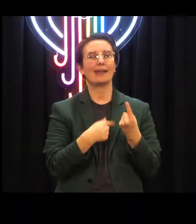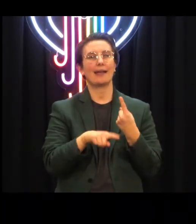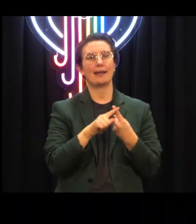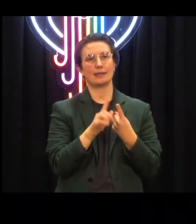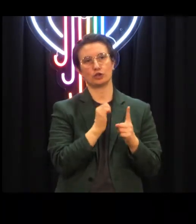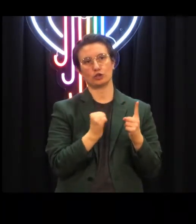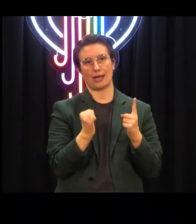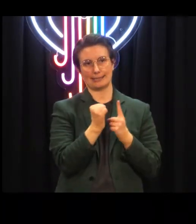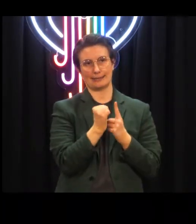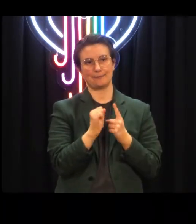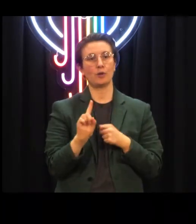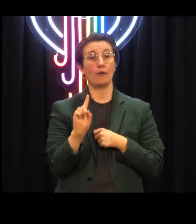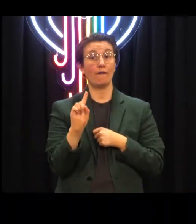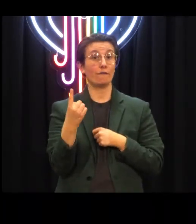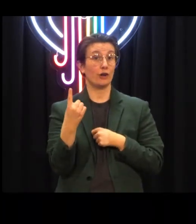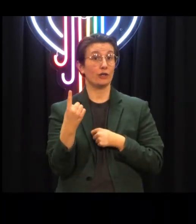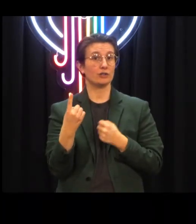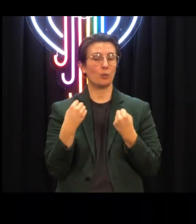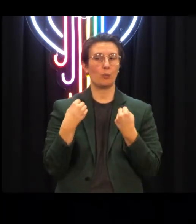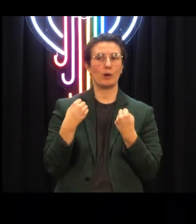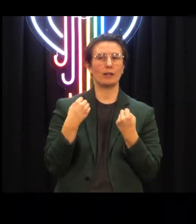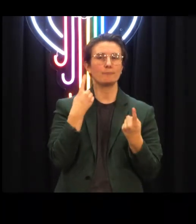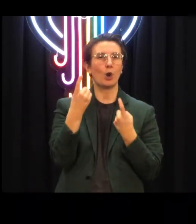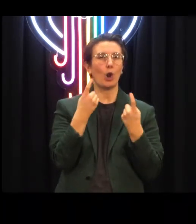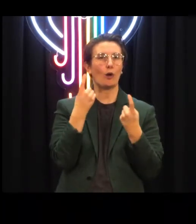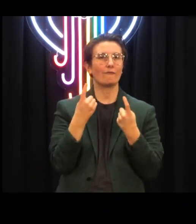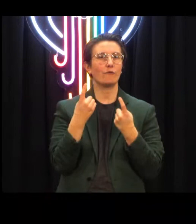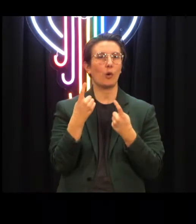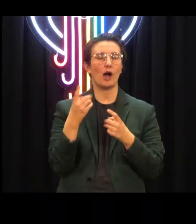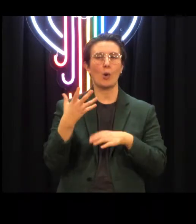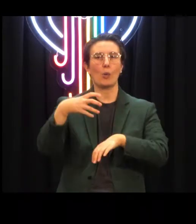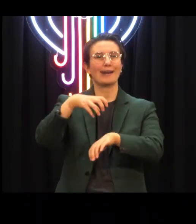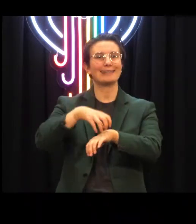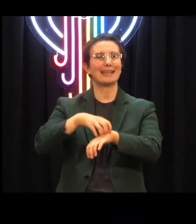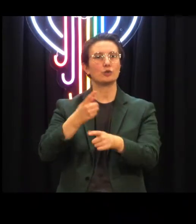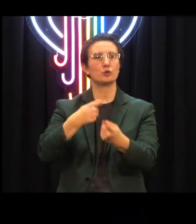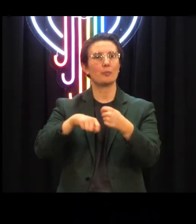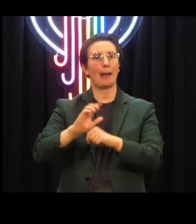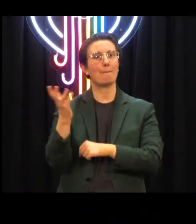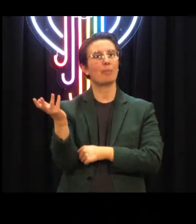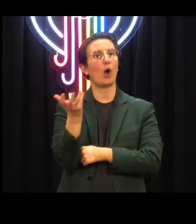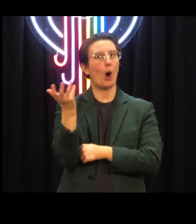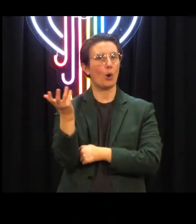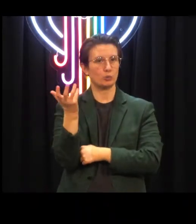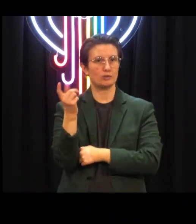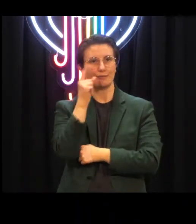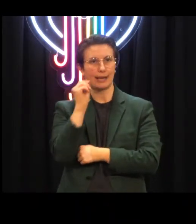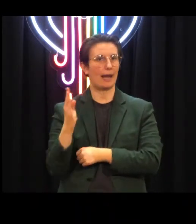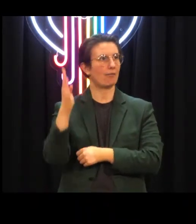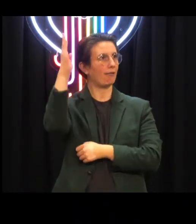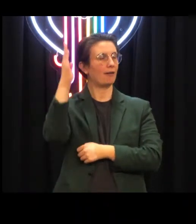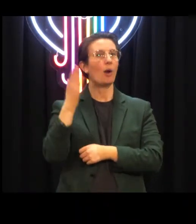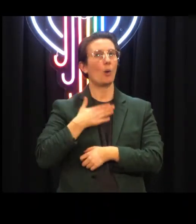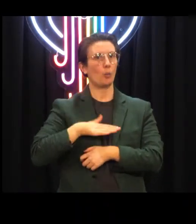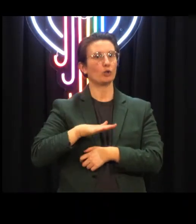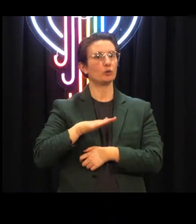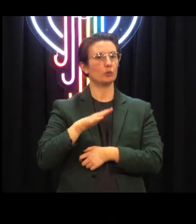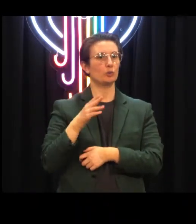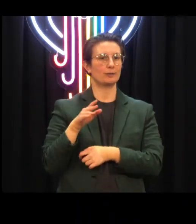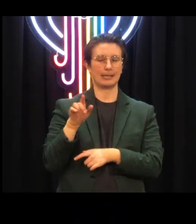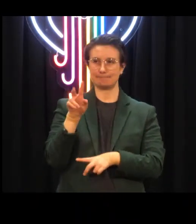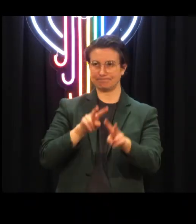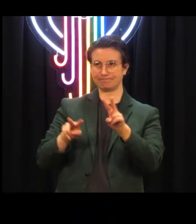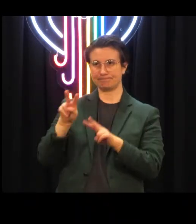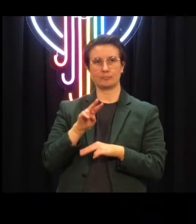through a contestable process. The host will coordinate work with the Research Centre, MB, the Ministry of Health and representatives of Māori and